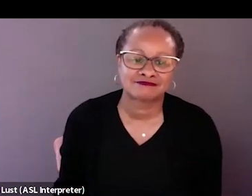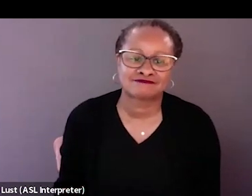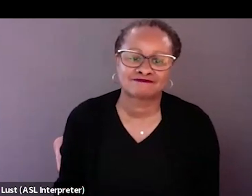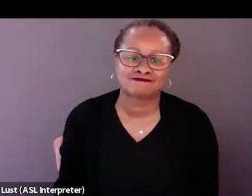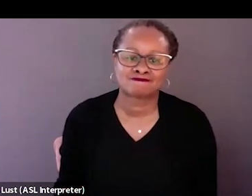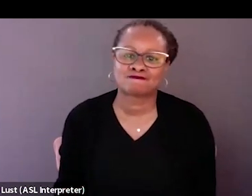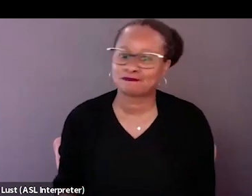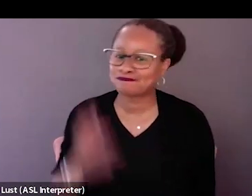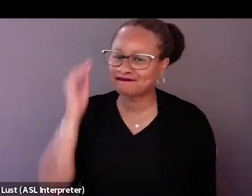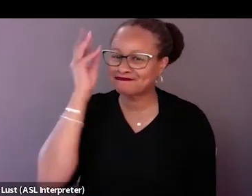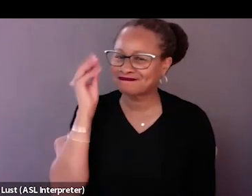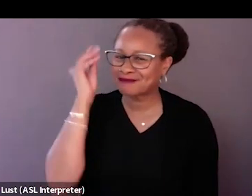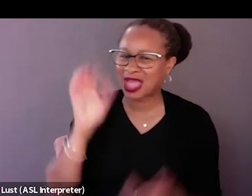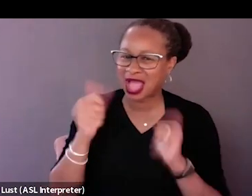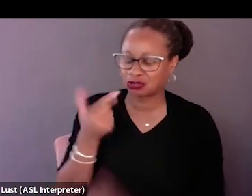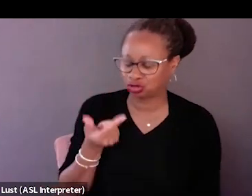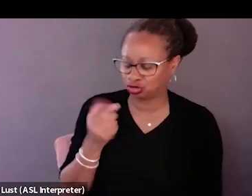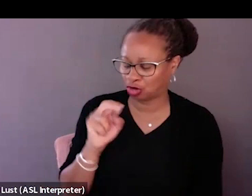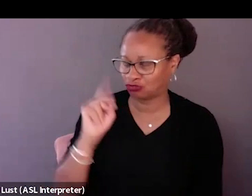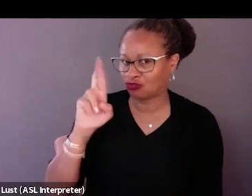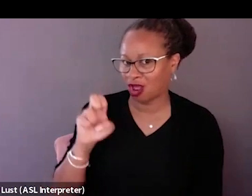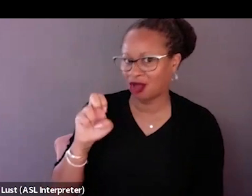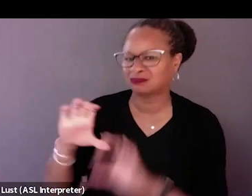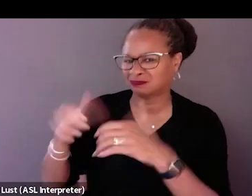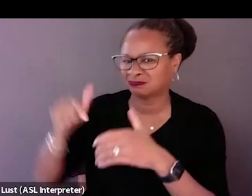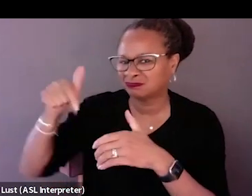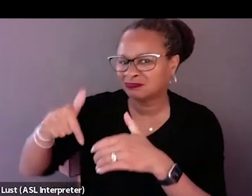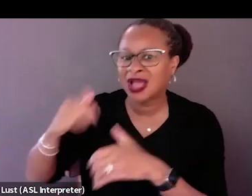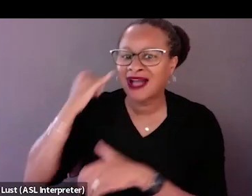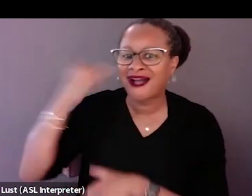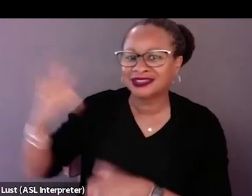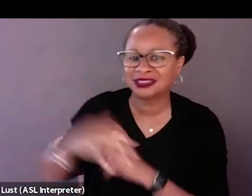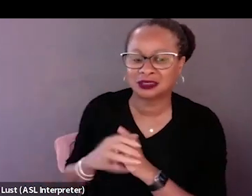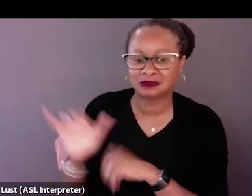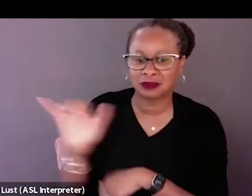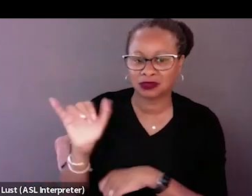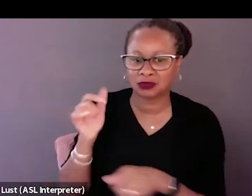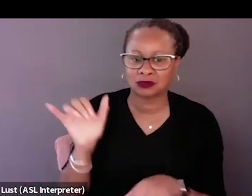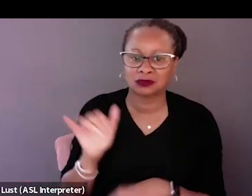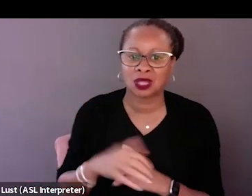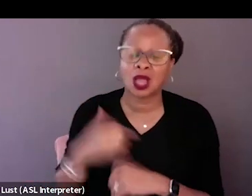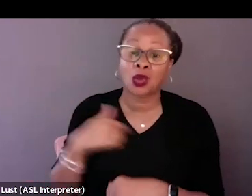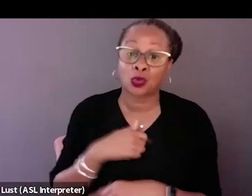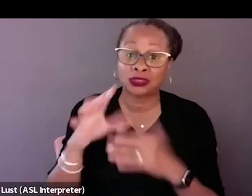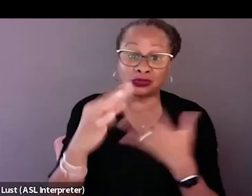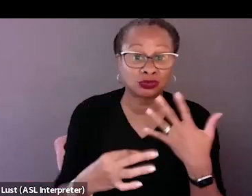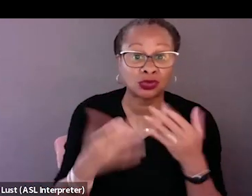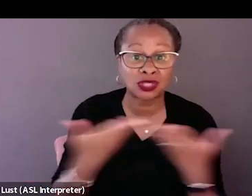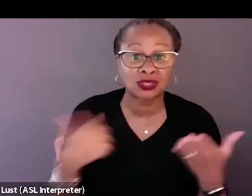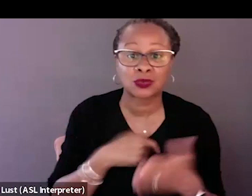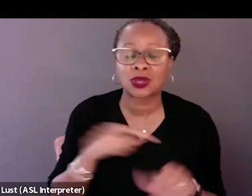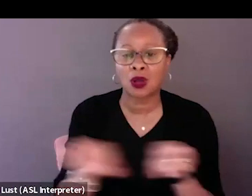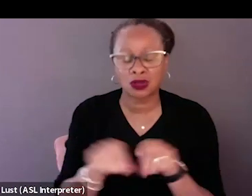Just thinking about how genre, this idea of also like, we chose things that we also